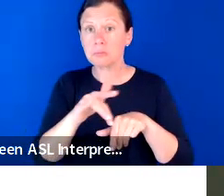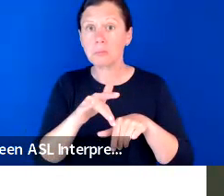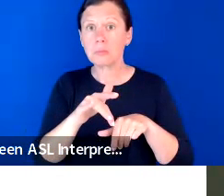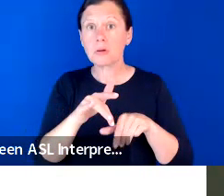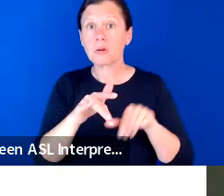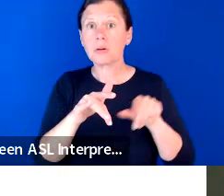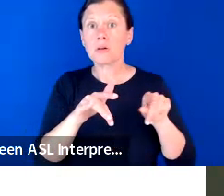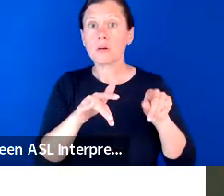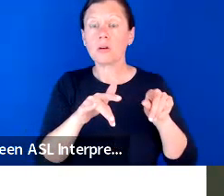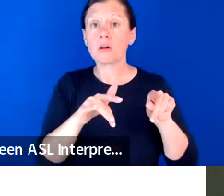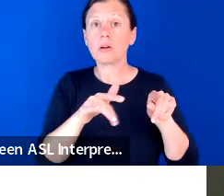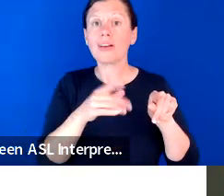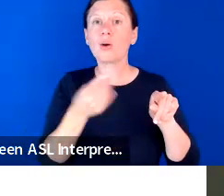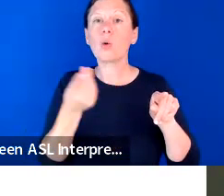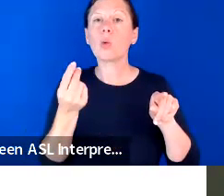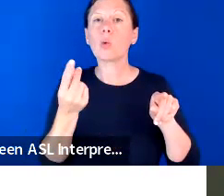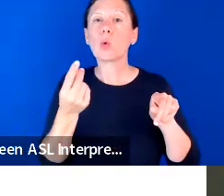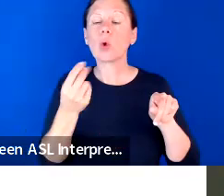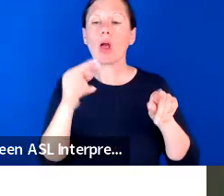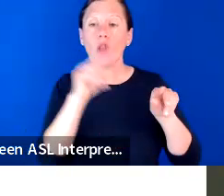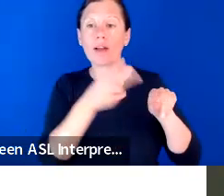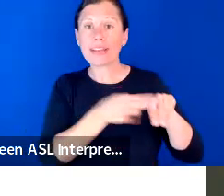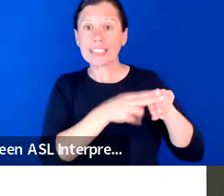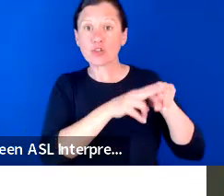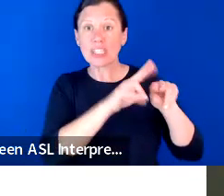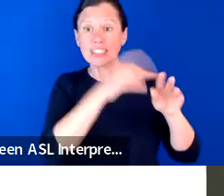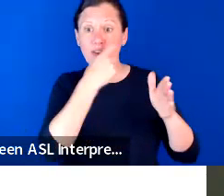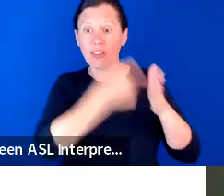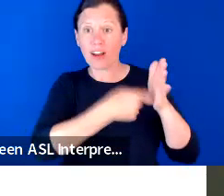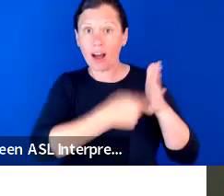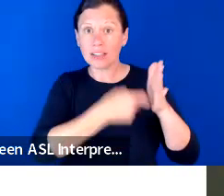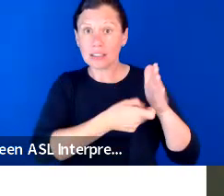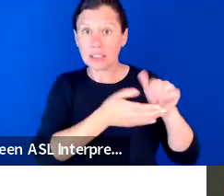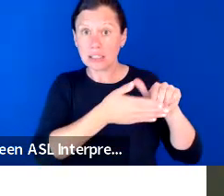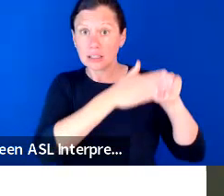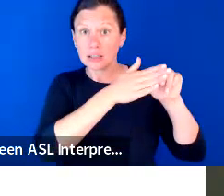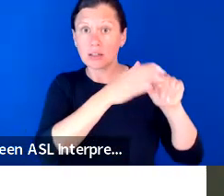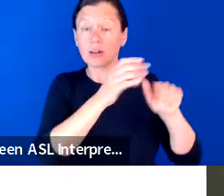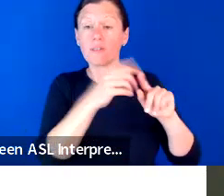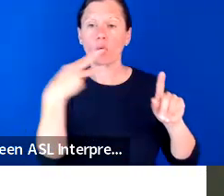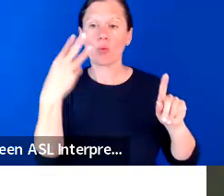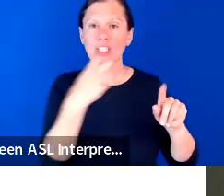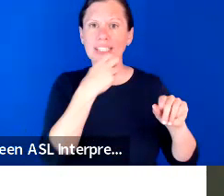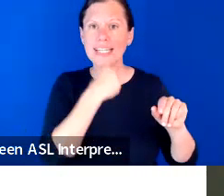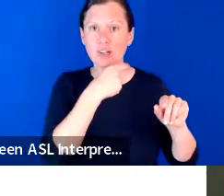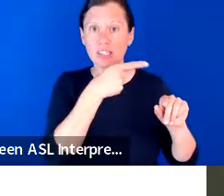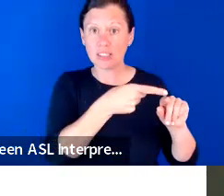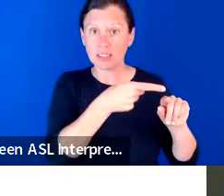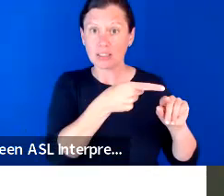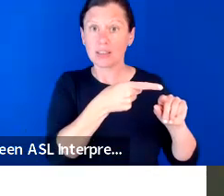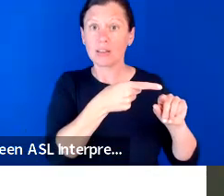inflation. With WACARES, workers get the flexibility and the freedom to choose the services and supports that meet their